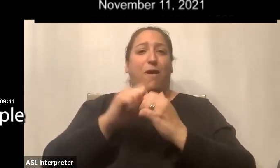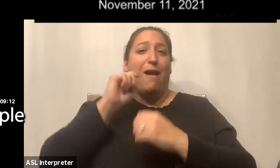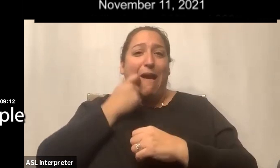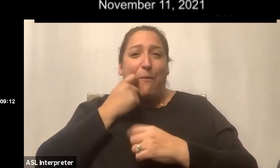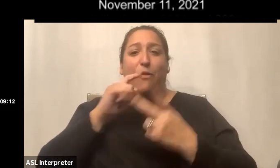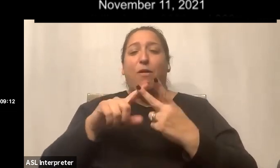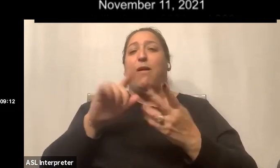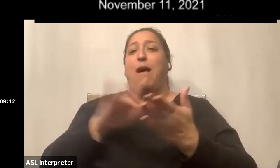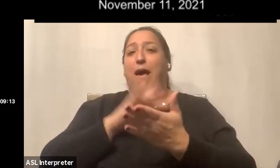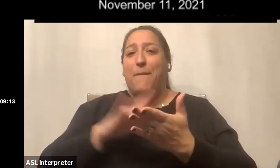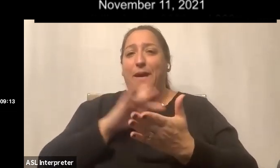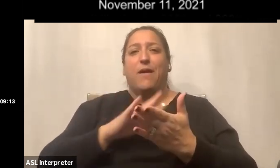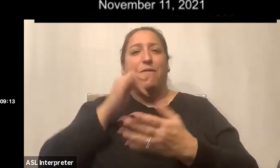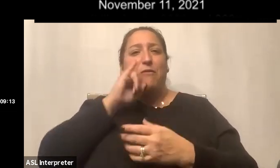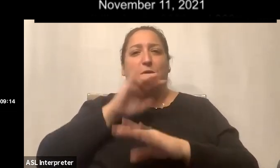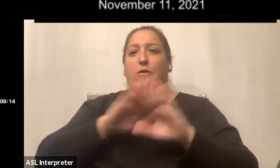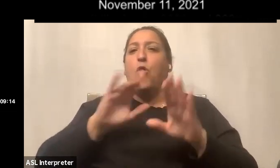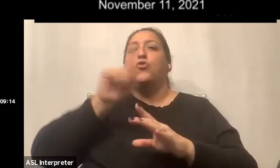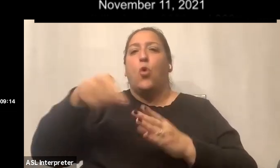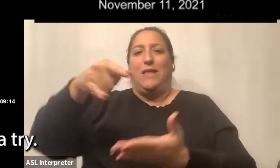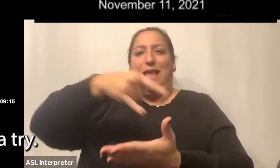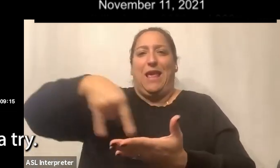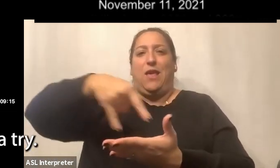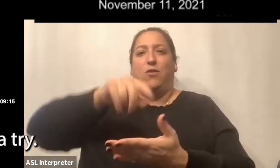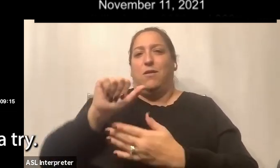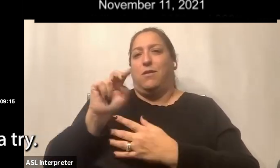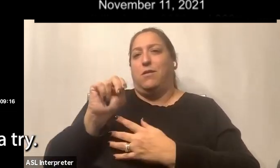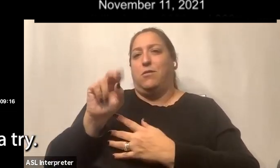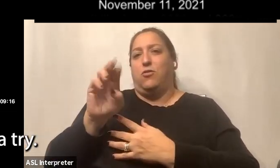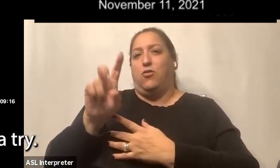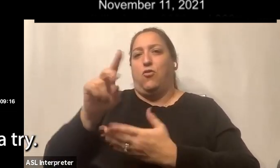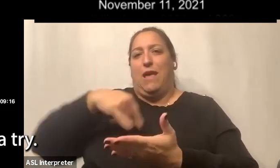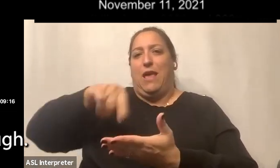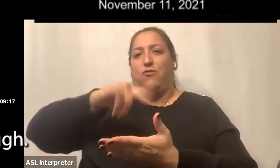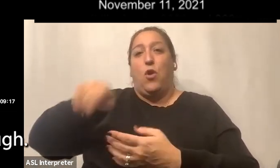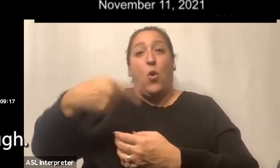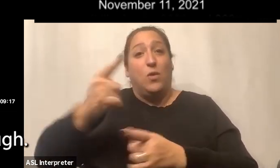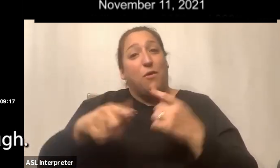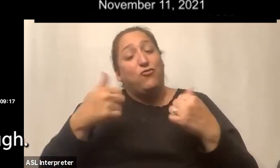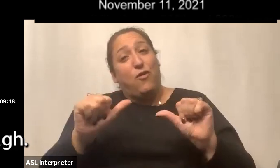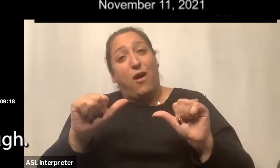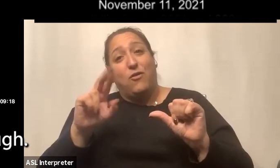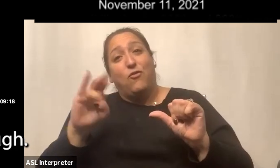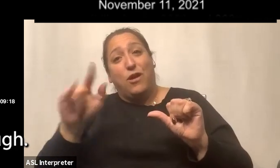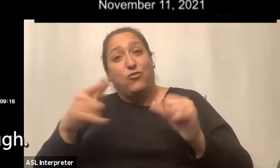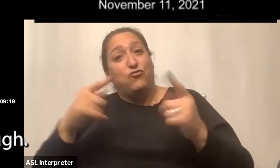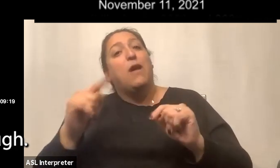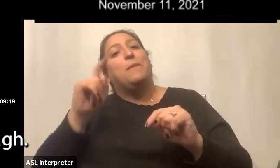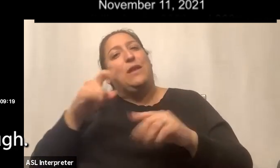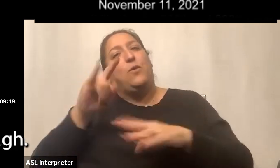or iPhone. It's only Android only. But I would say, Rachel, give it a try. You need Wi-Fi though.